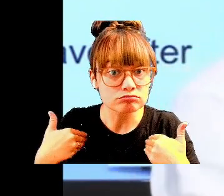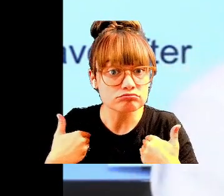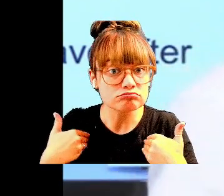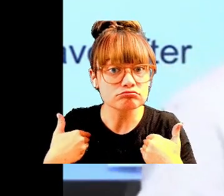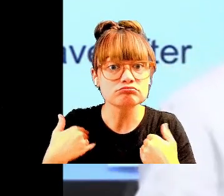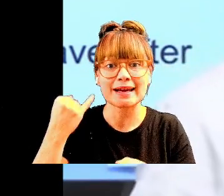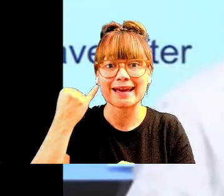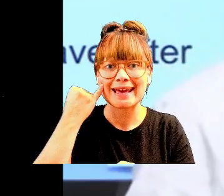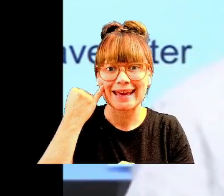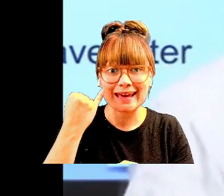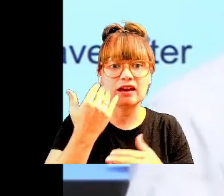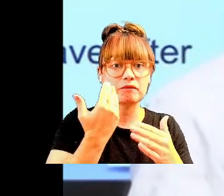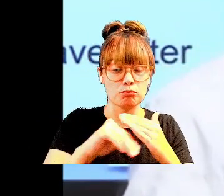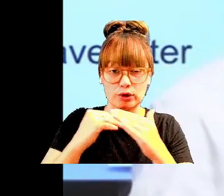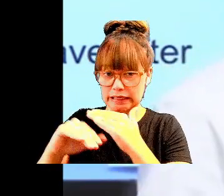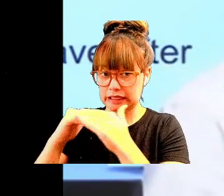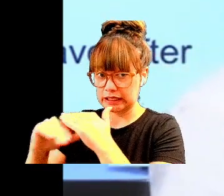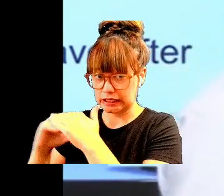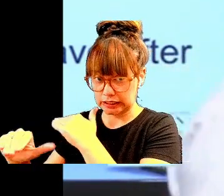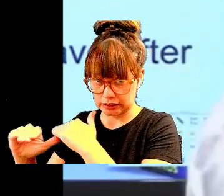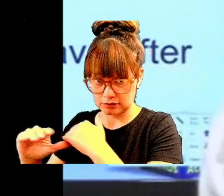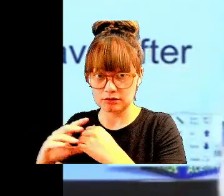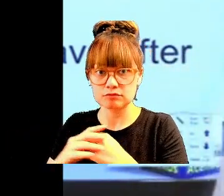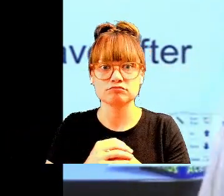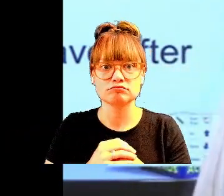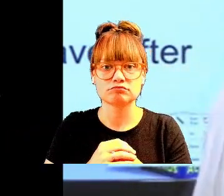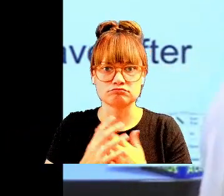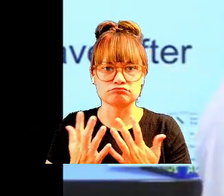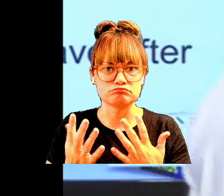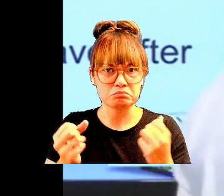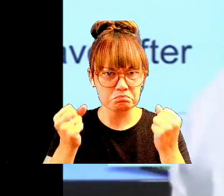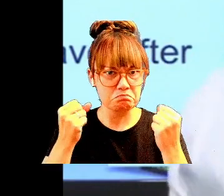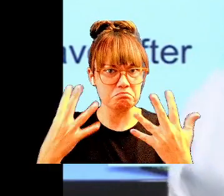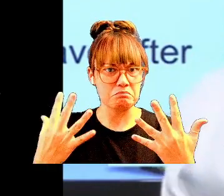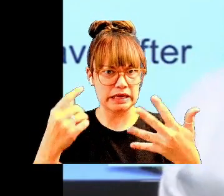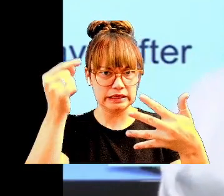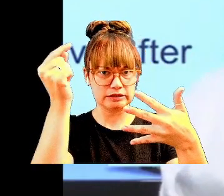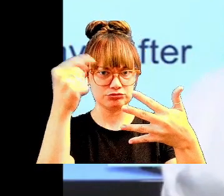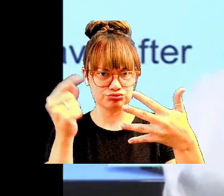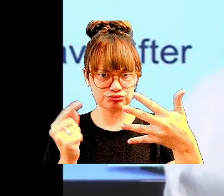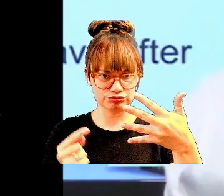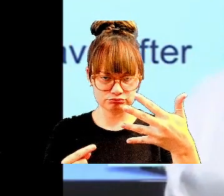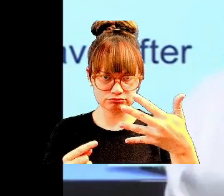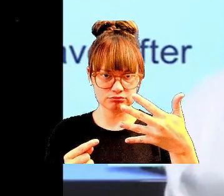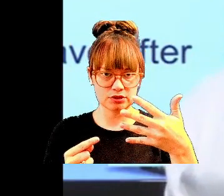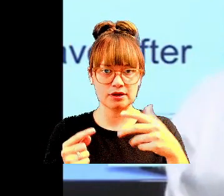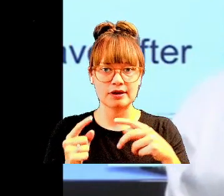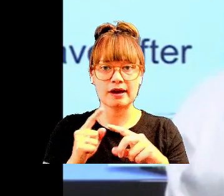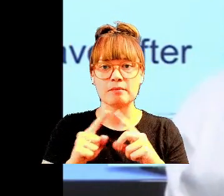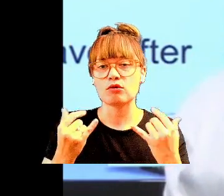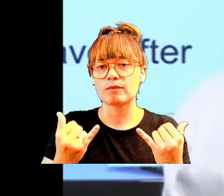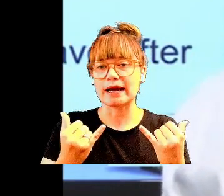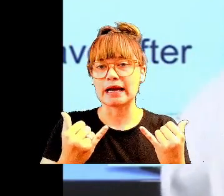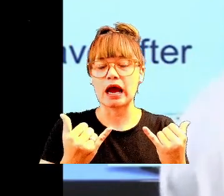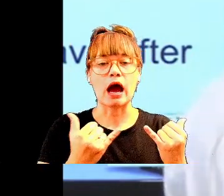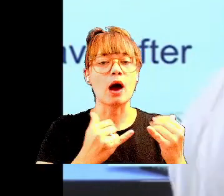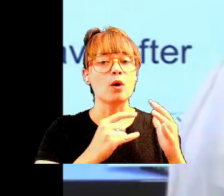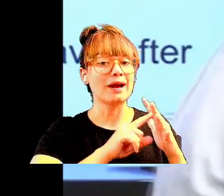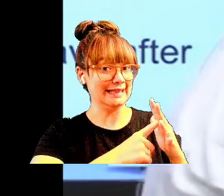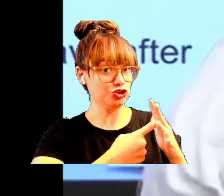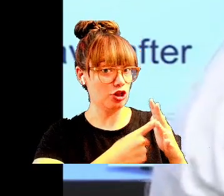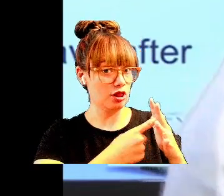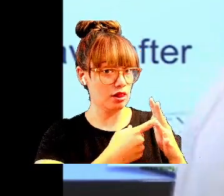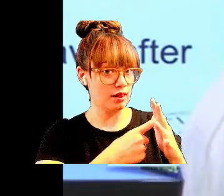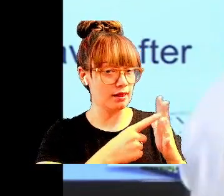an exponential rate. We could talk about a lot of different things. But since it's initial, we'll just put an I for